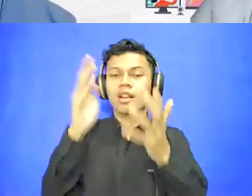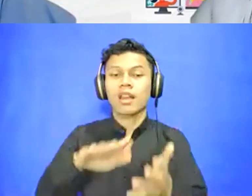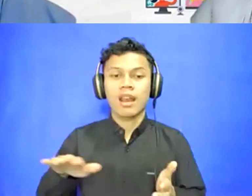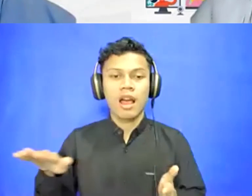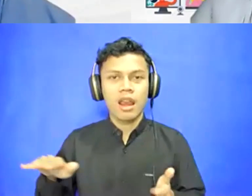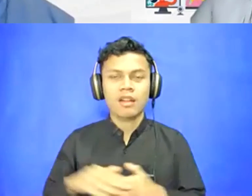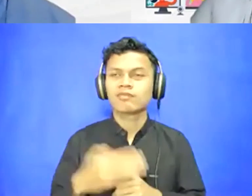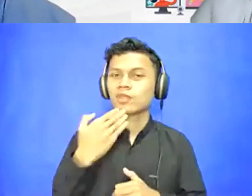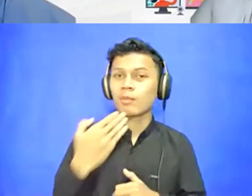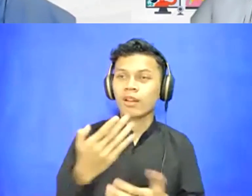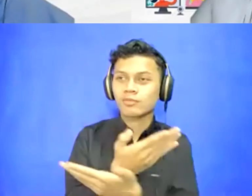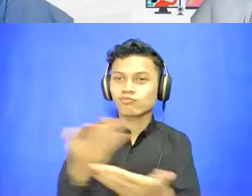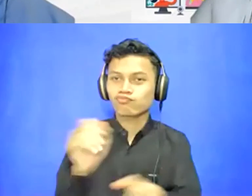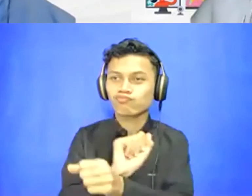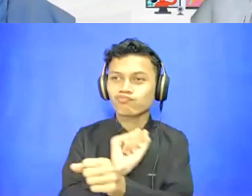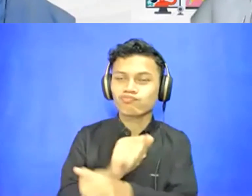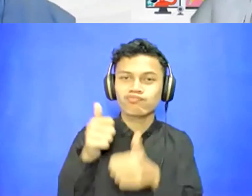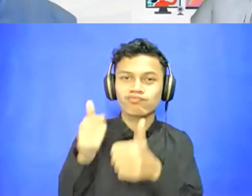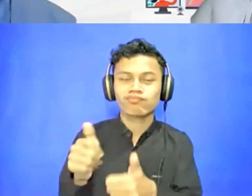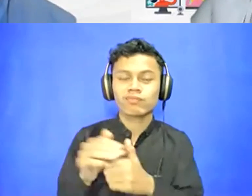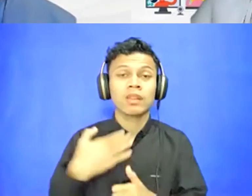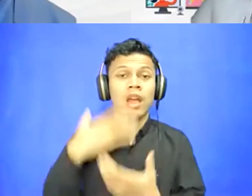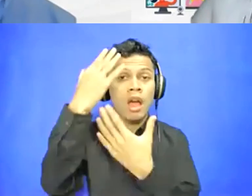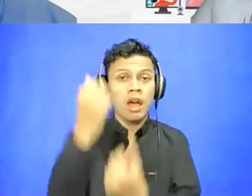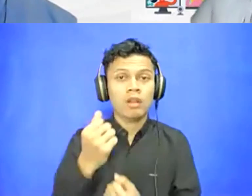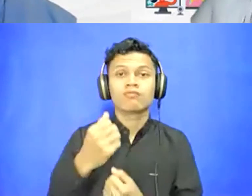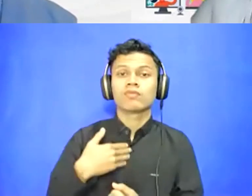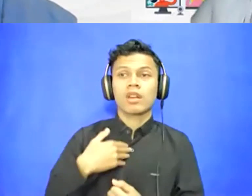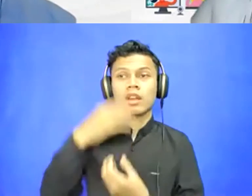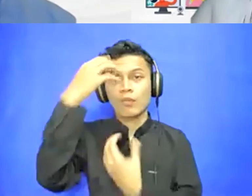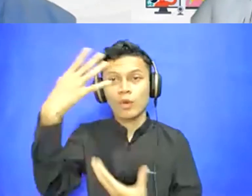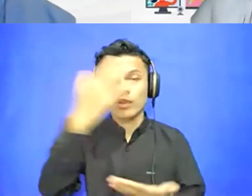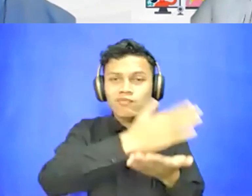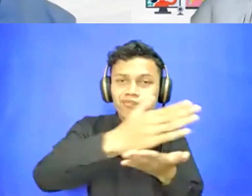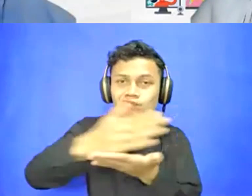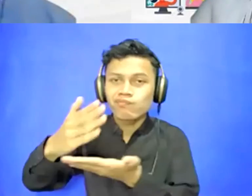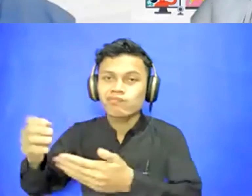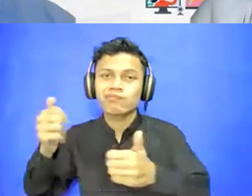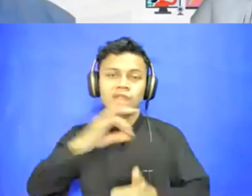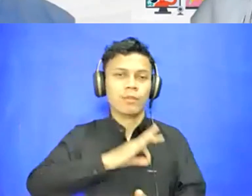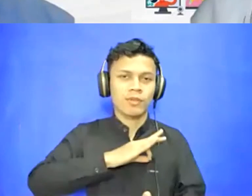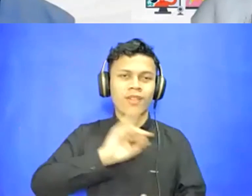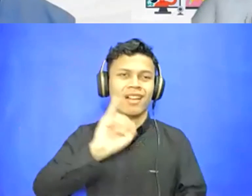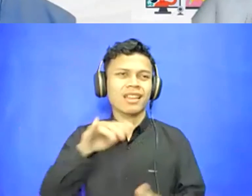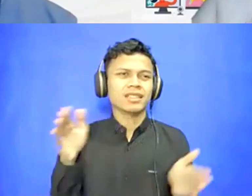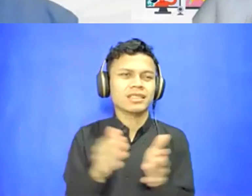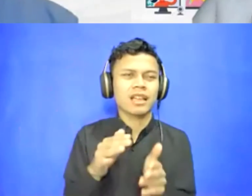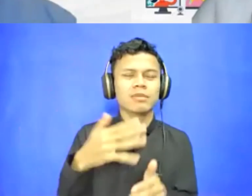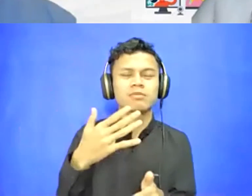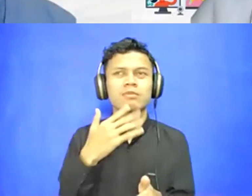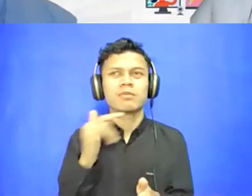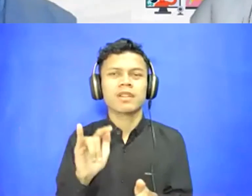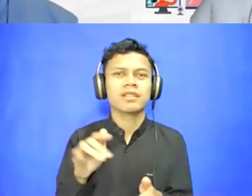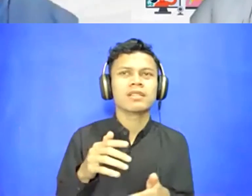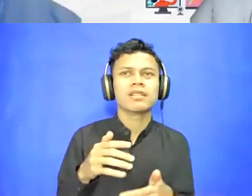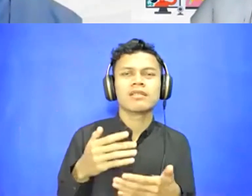hope that the information I gave you will be useful. It was very brief. It usually takes me many weeks to cover this material, and I